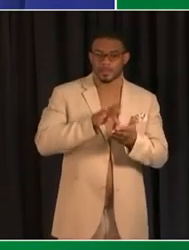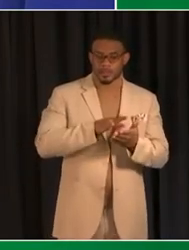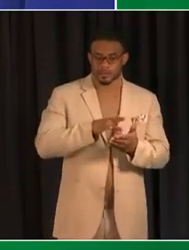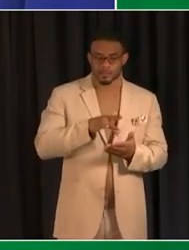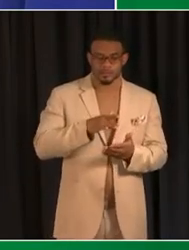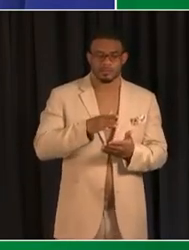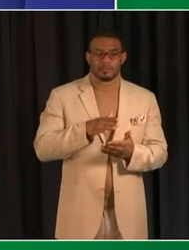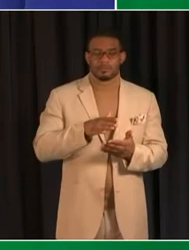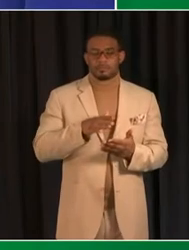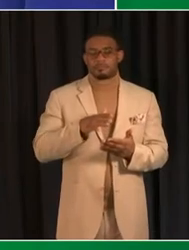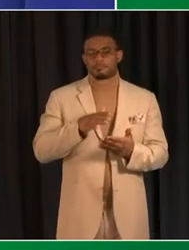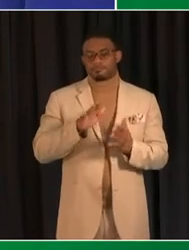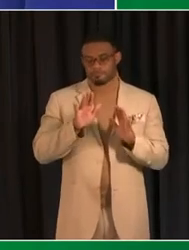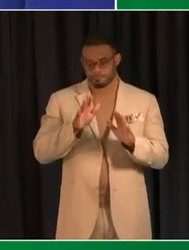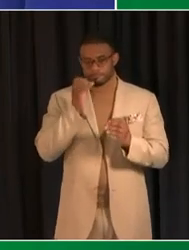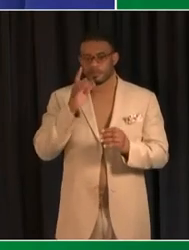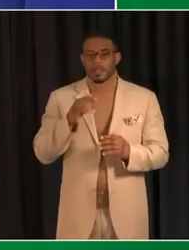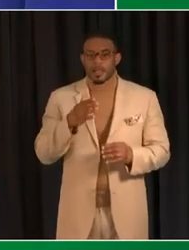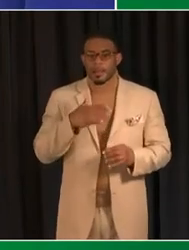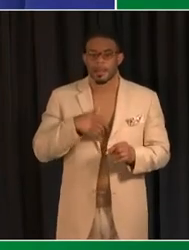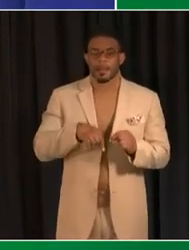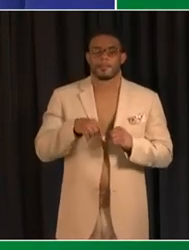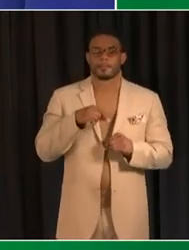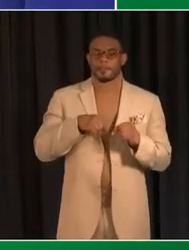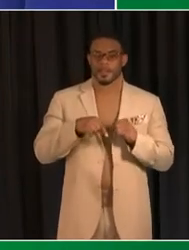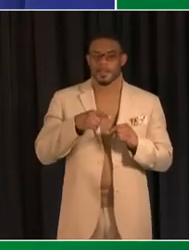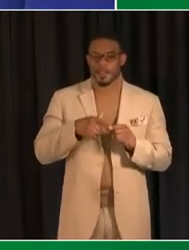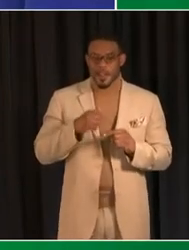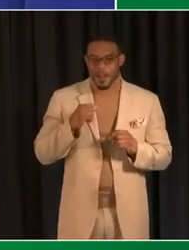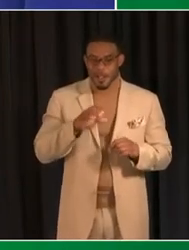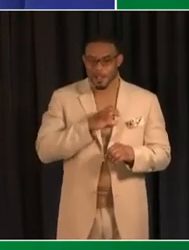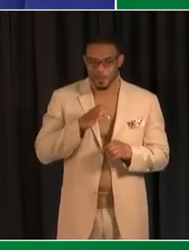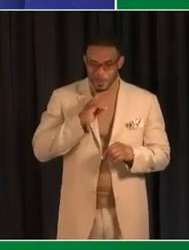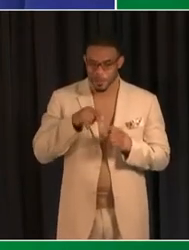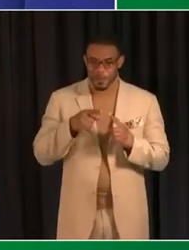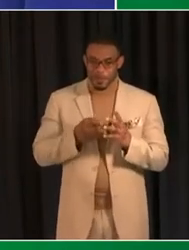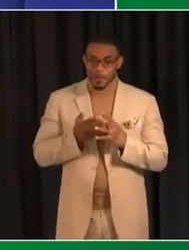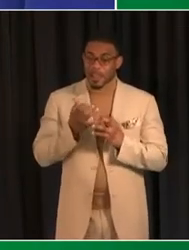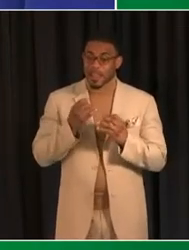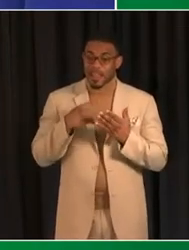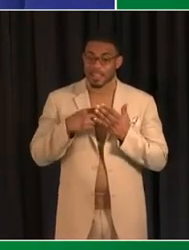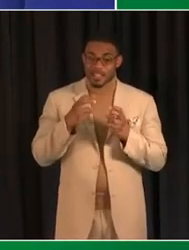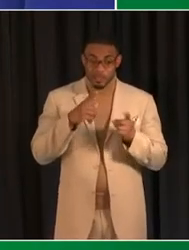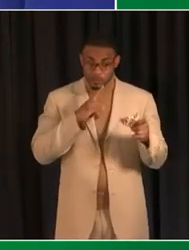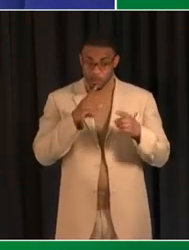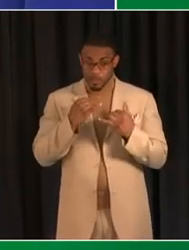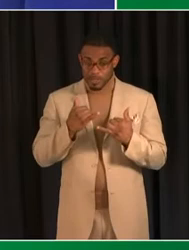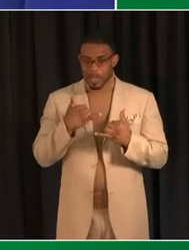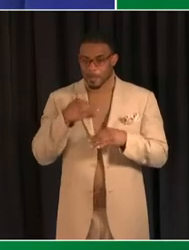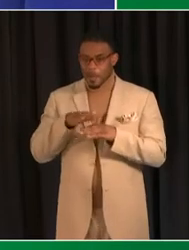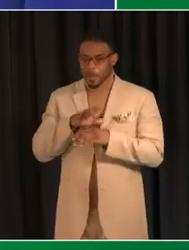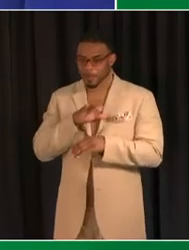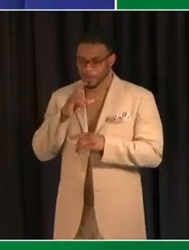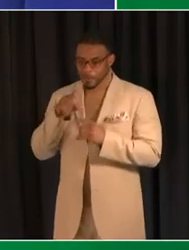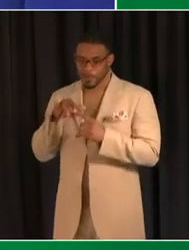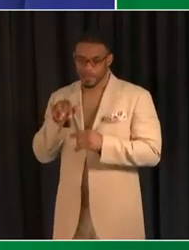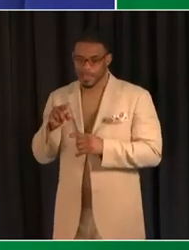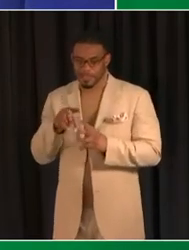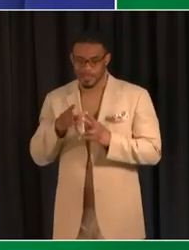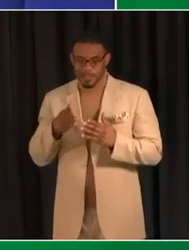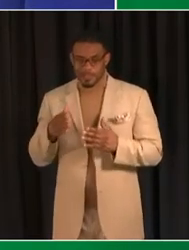Metro Center. I'm on our kind of back to office committee, and we're talking through a lot of the issues that you all discussed,